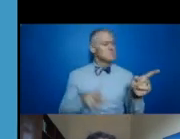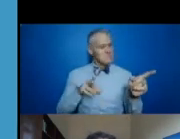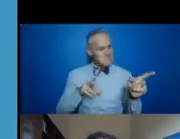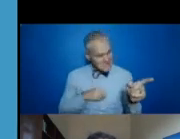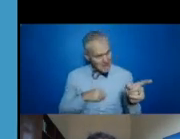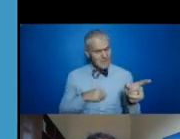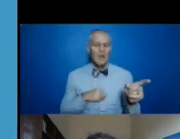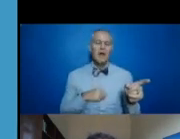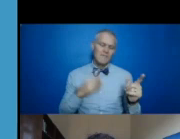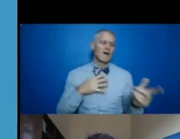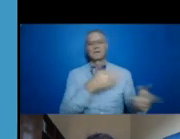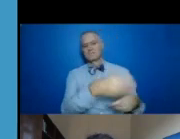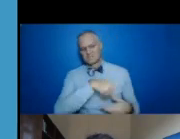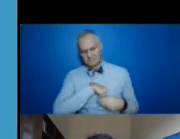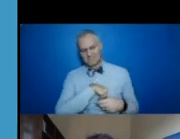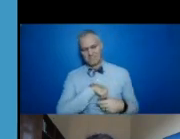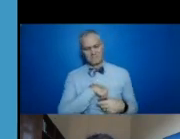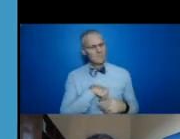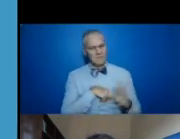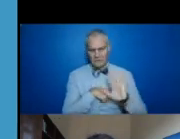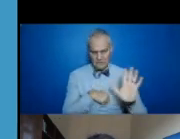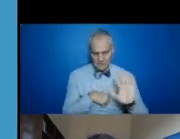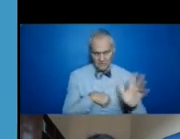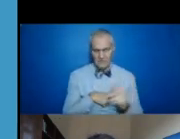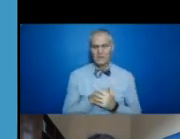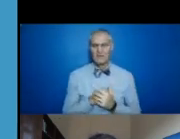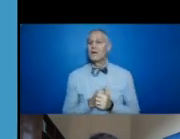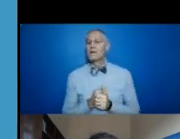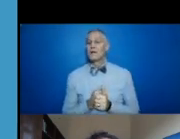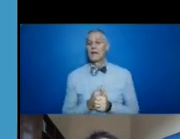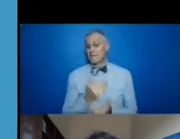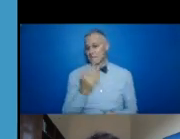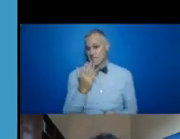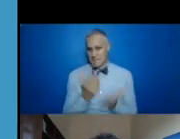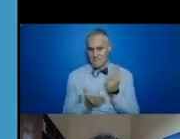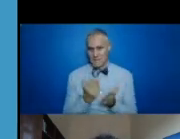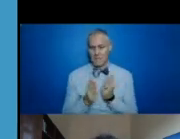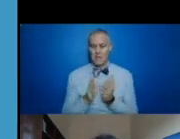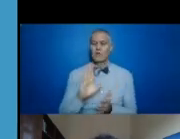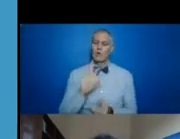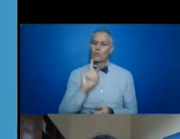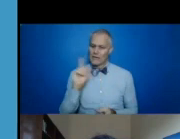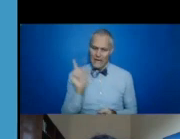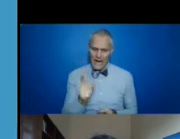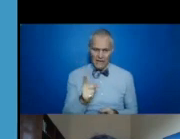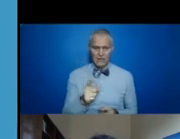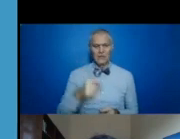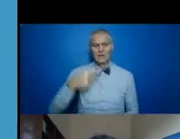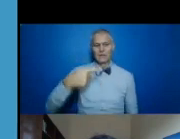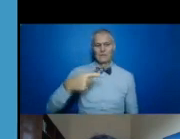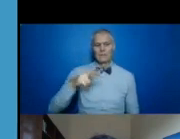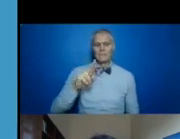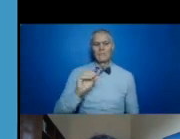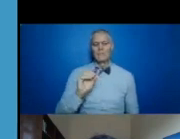order to participate in this conversation. It may well be that your reaction to a problematic in community